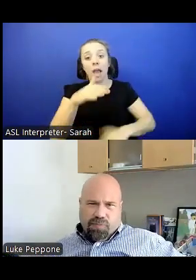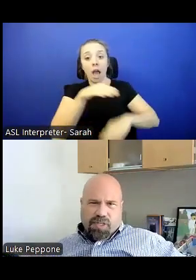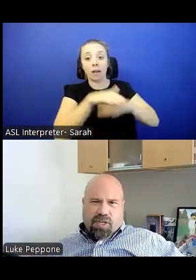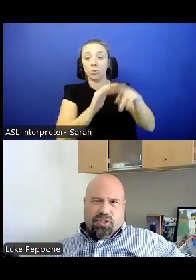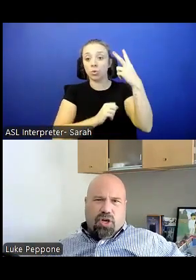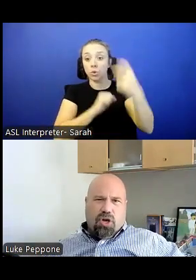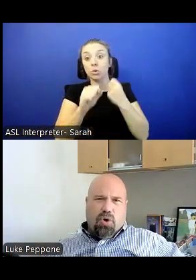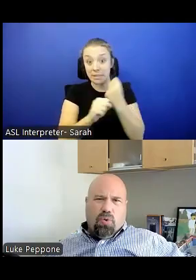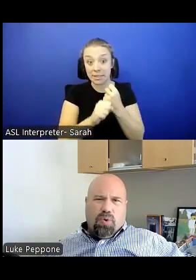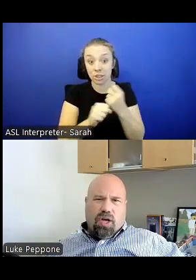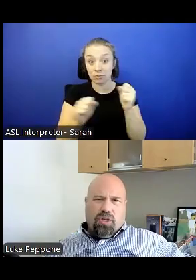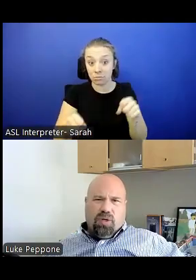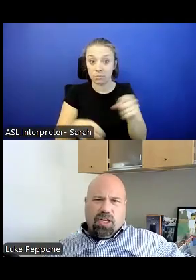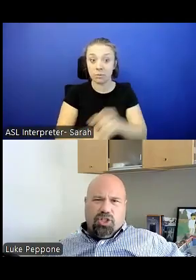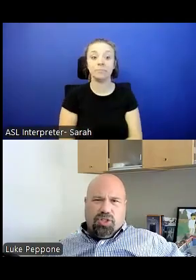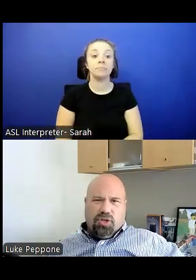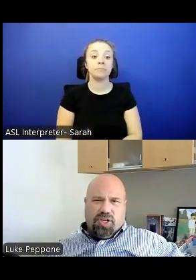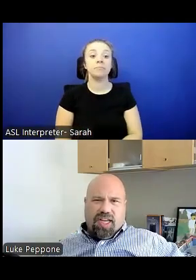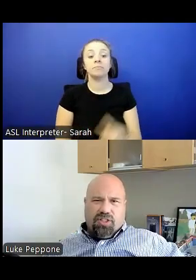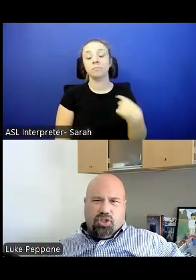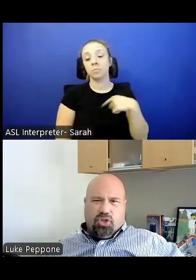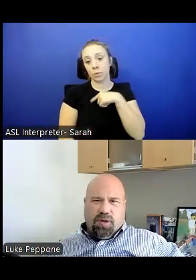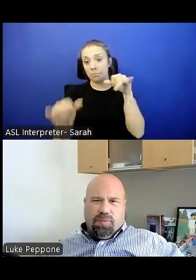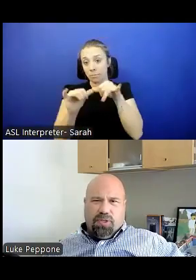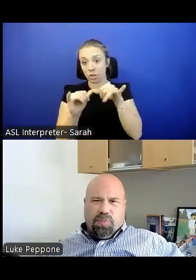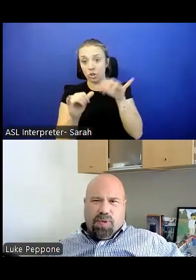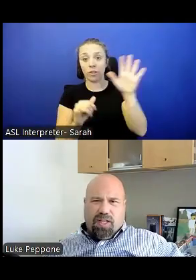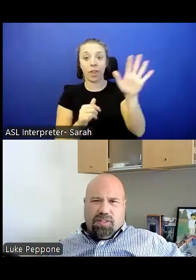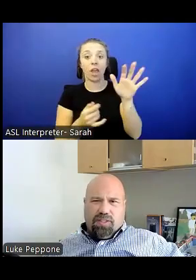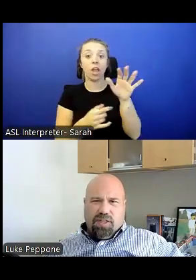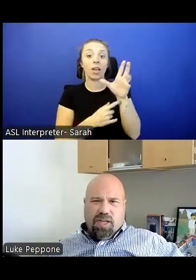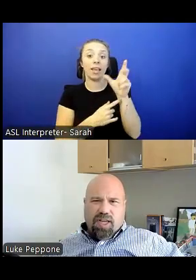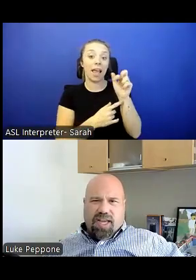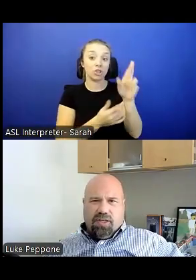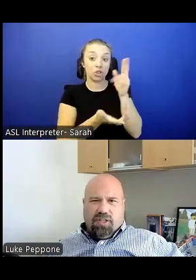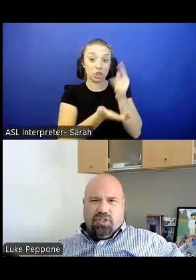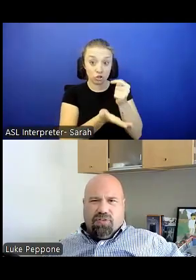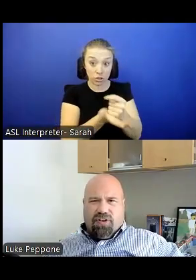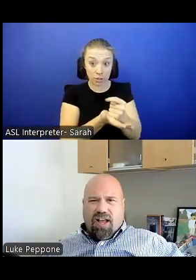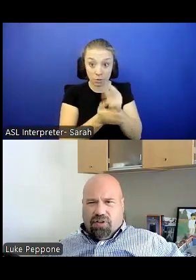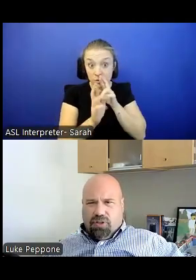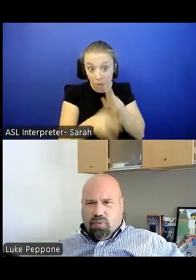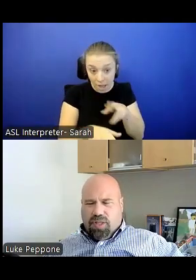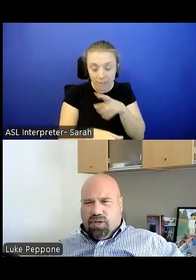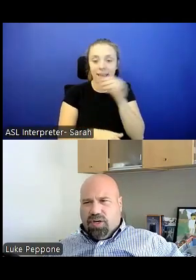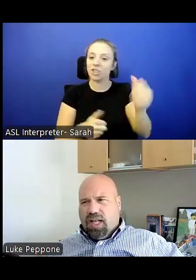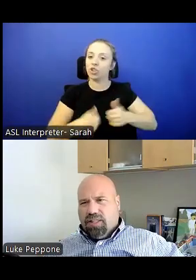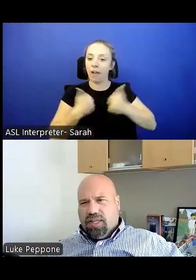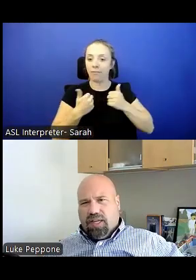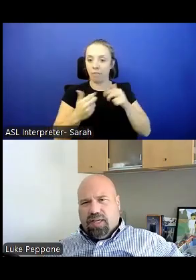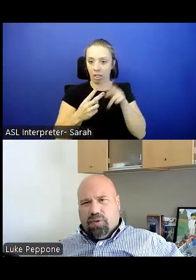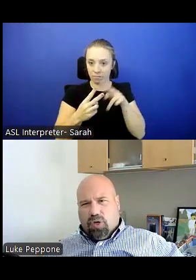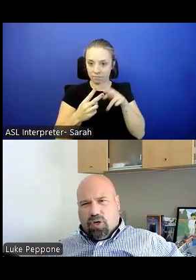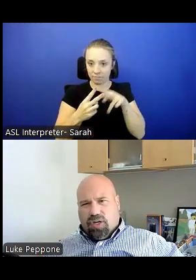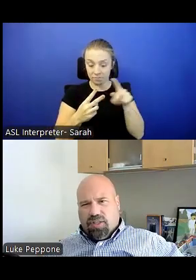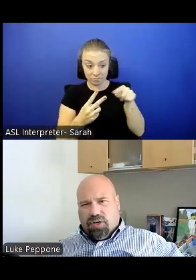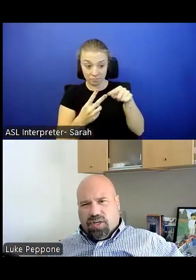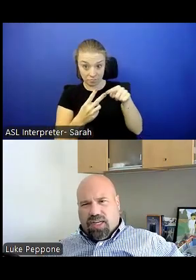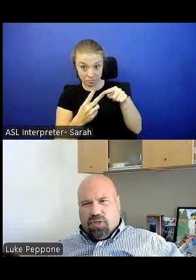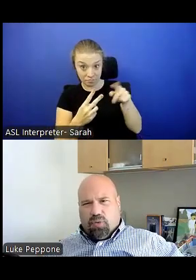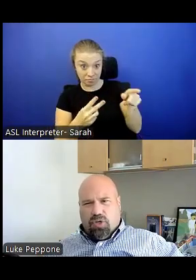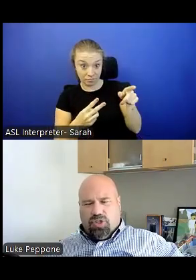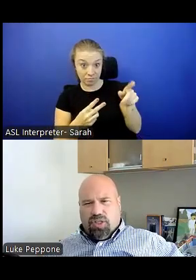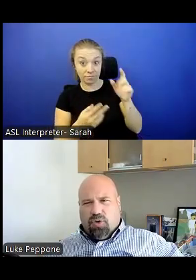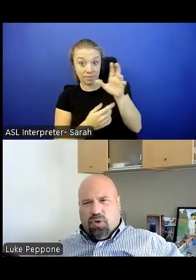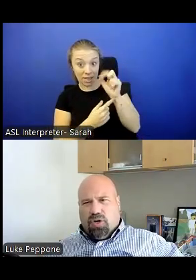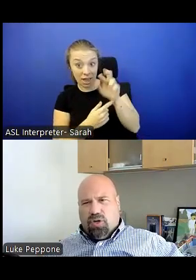Okay. So we also measured their cancer treatment response and their survival, whether or not their